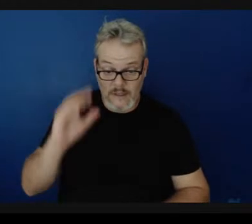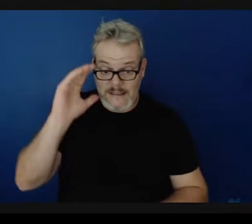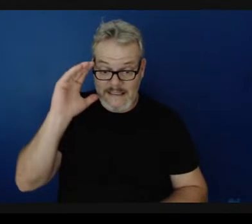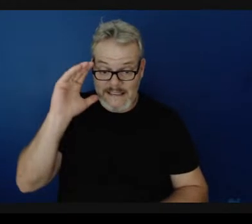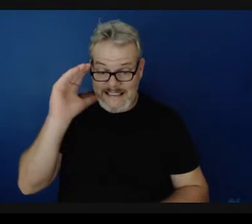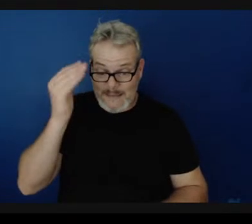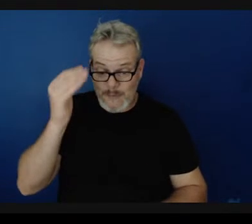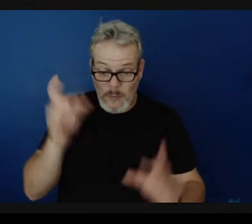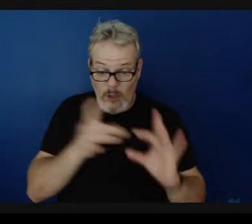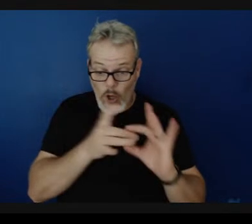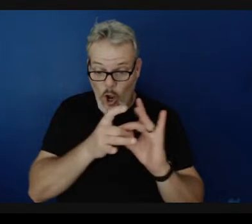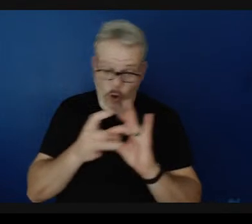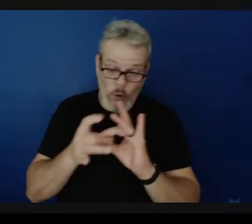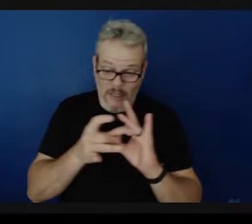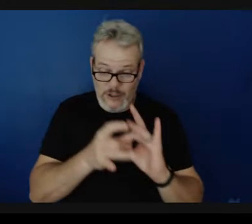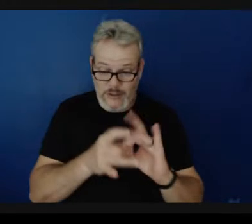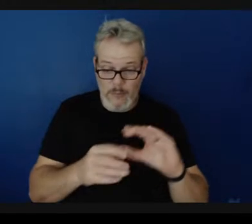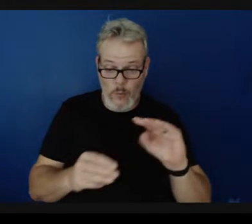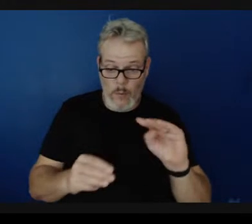slowing down and